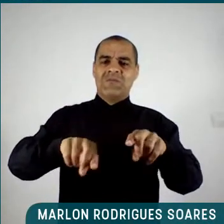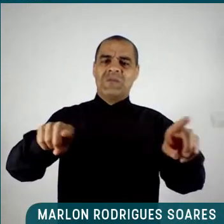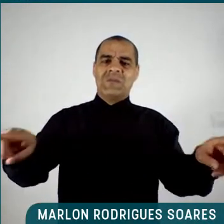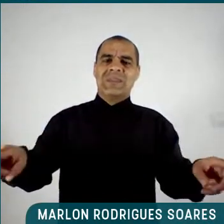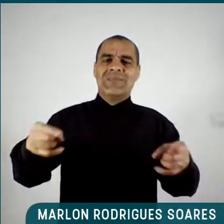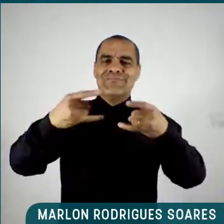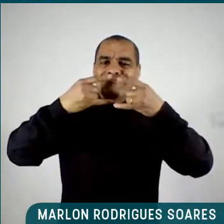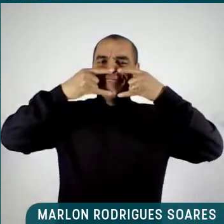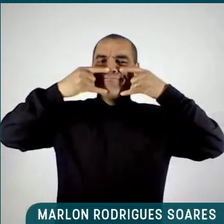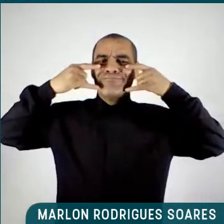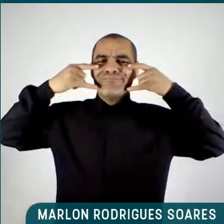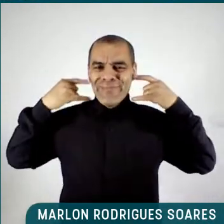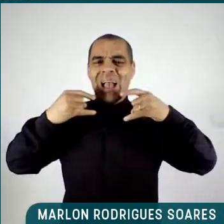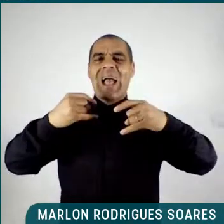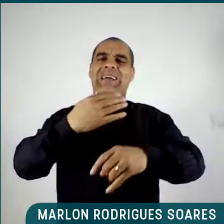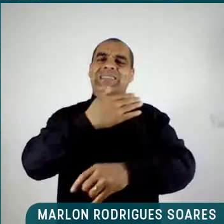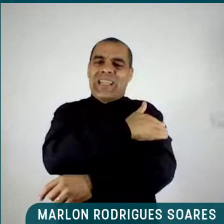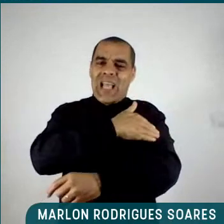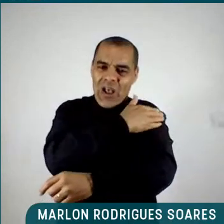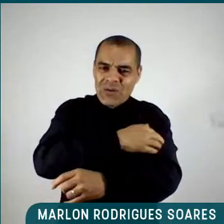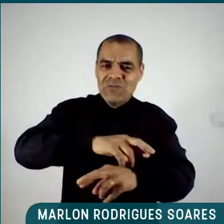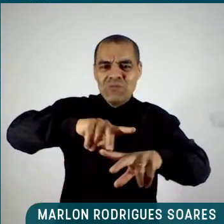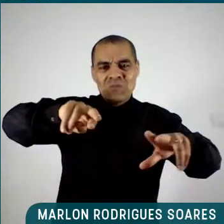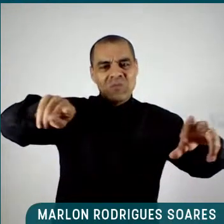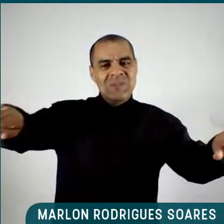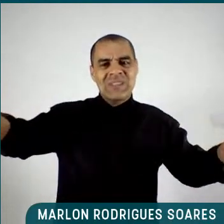violence, and